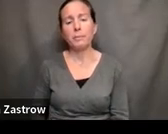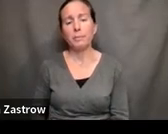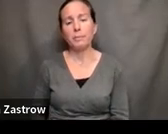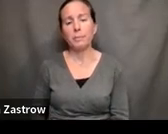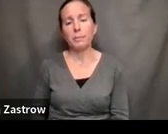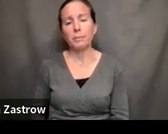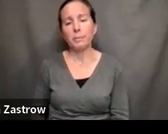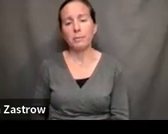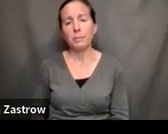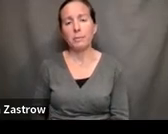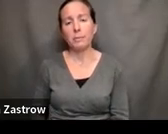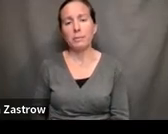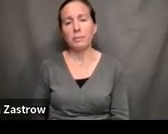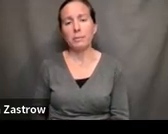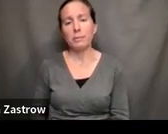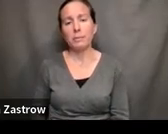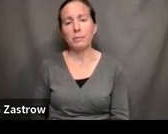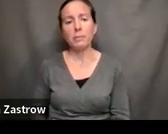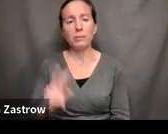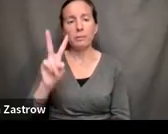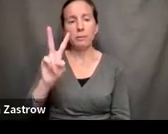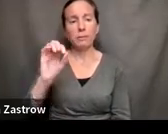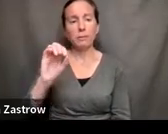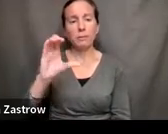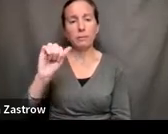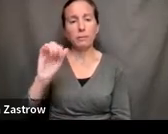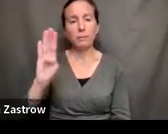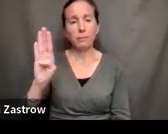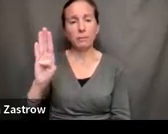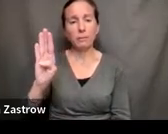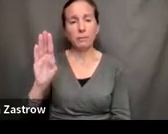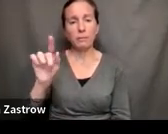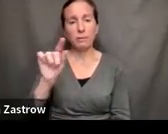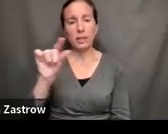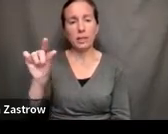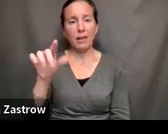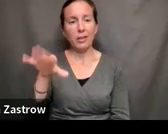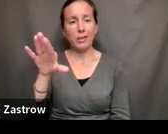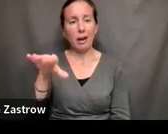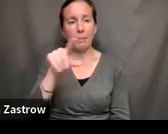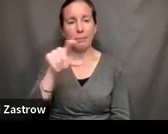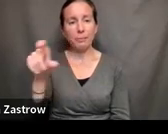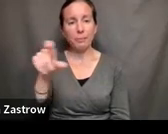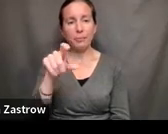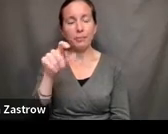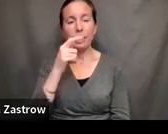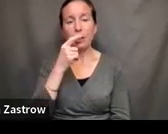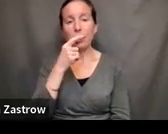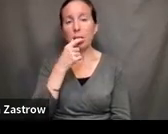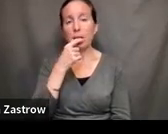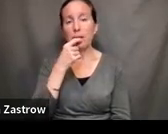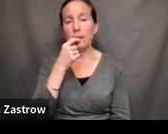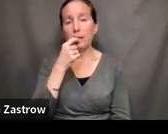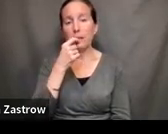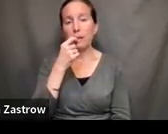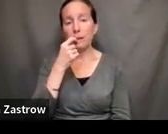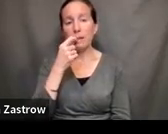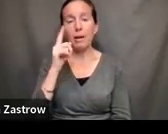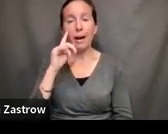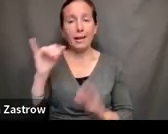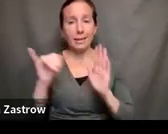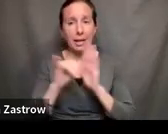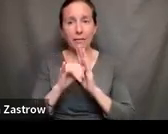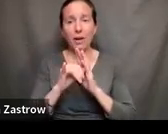the yellow on the top one for the vocab is because the goal is identify grade level